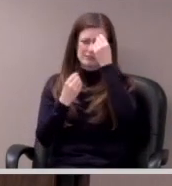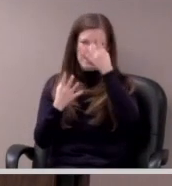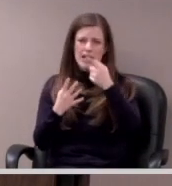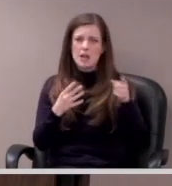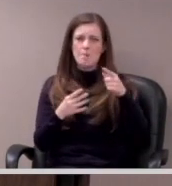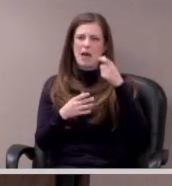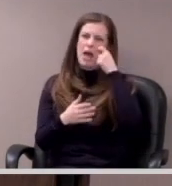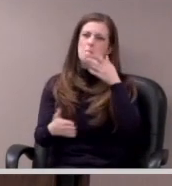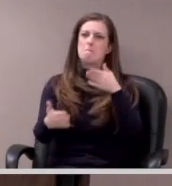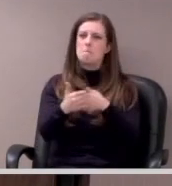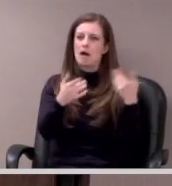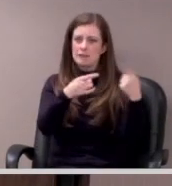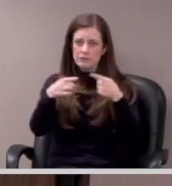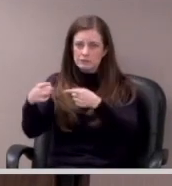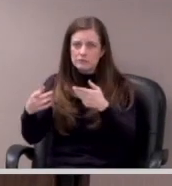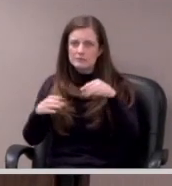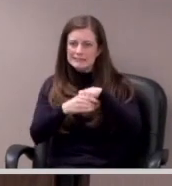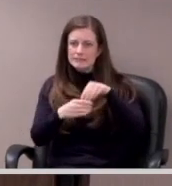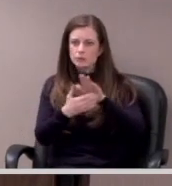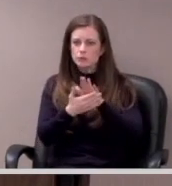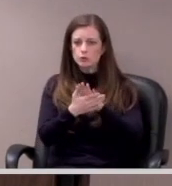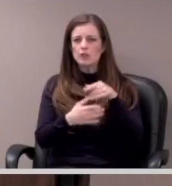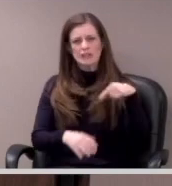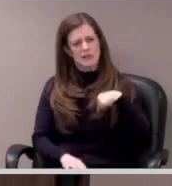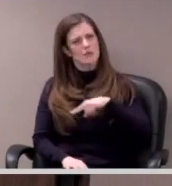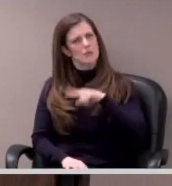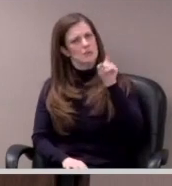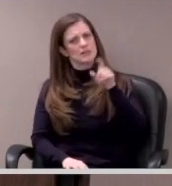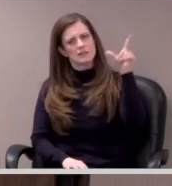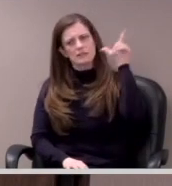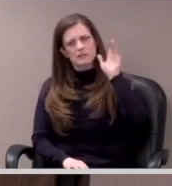bias that exists in their schools, and we need to listen to them.